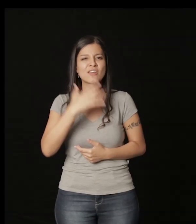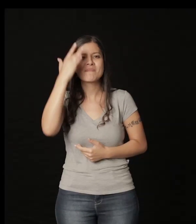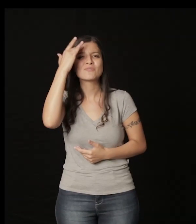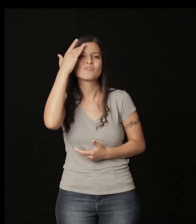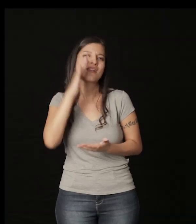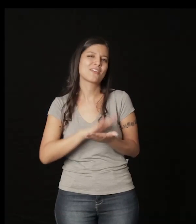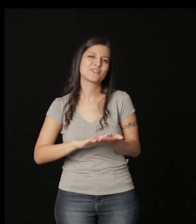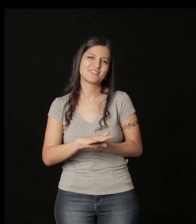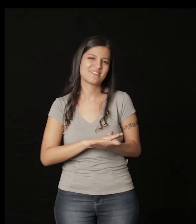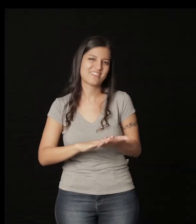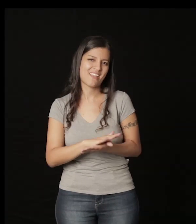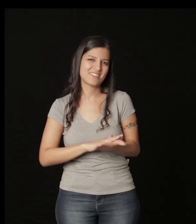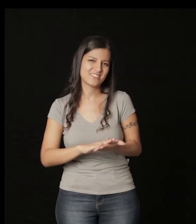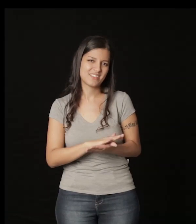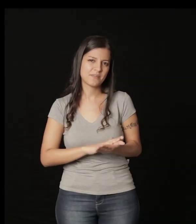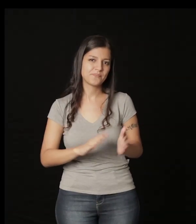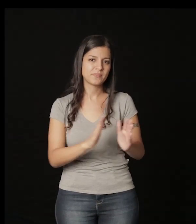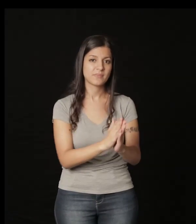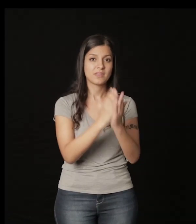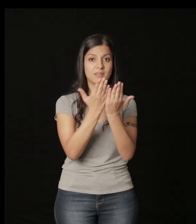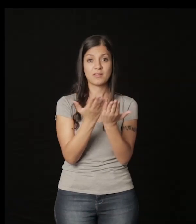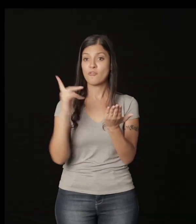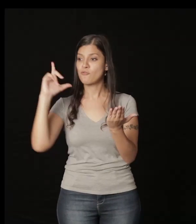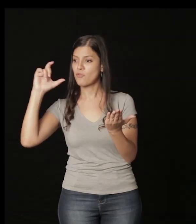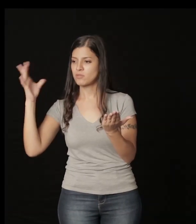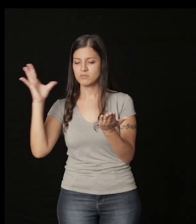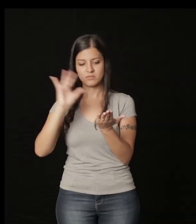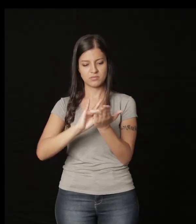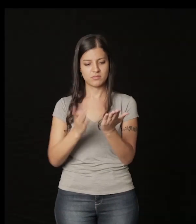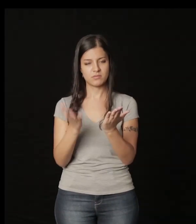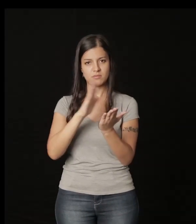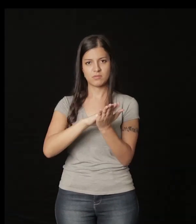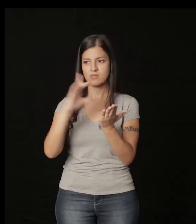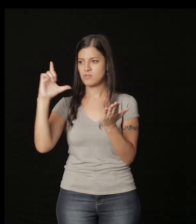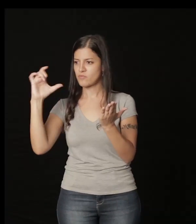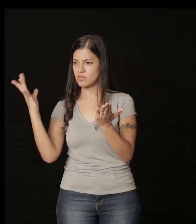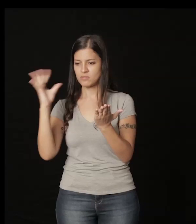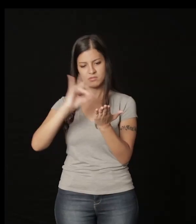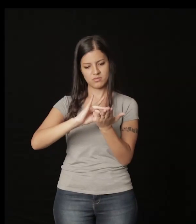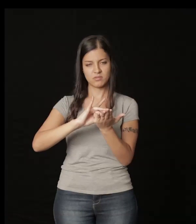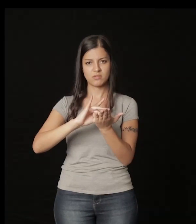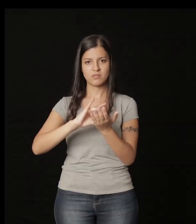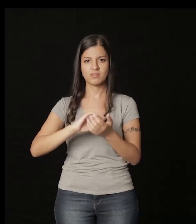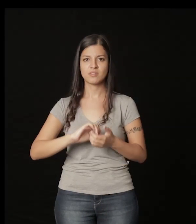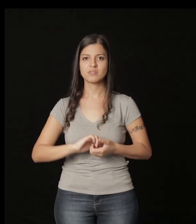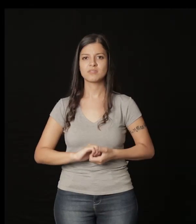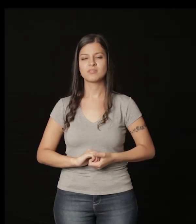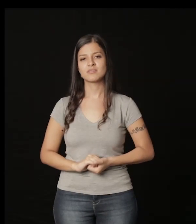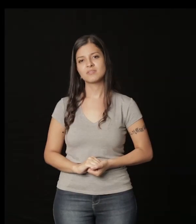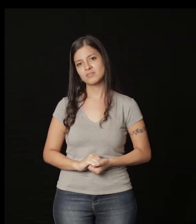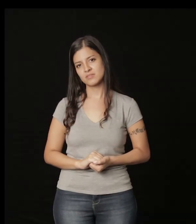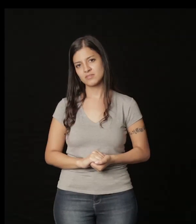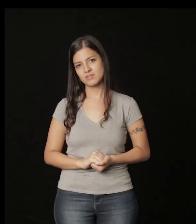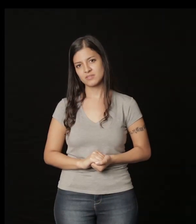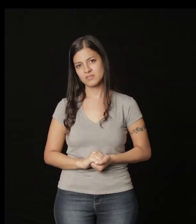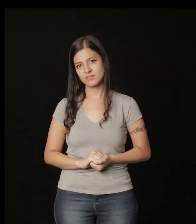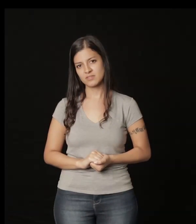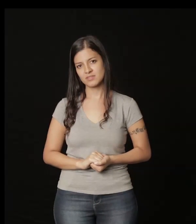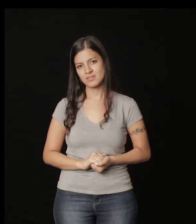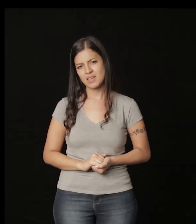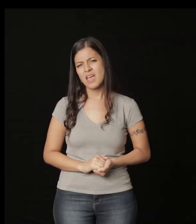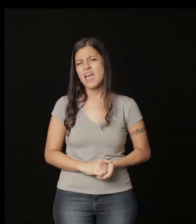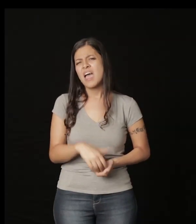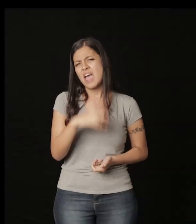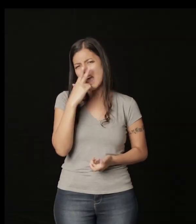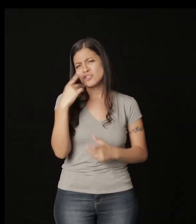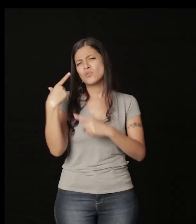It's a bit of a juvenile gesture. Oh, well, let's take the Bible and stick pictures in it. But I think there was